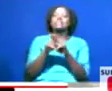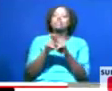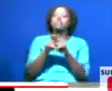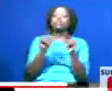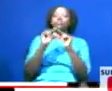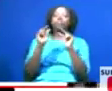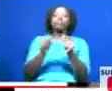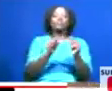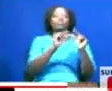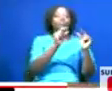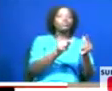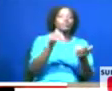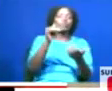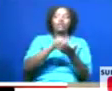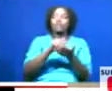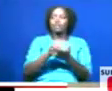regrouping.